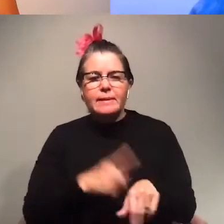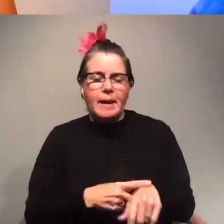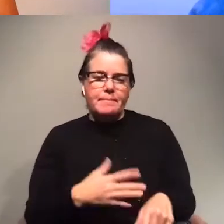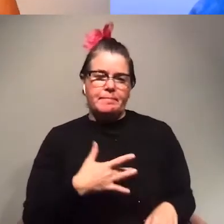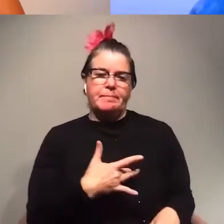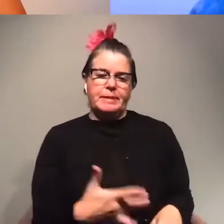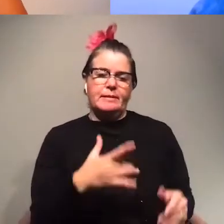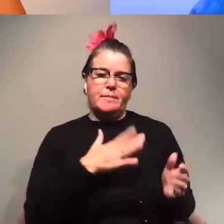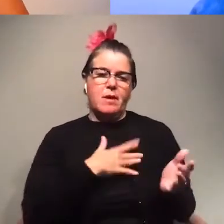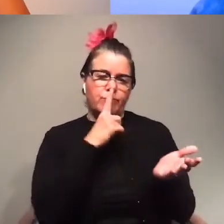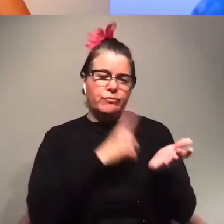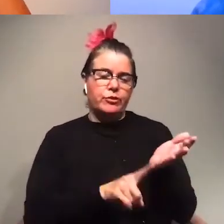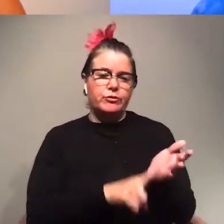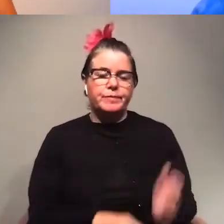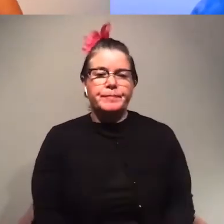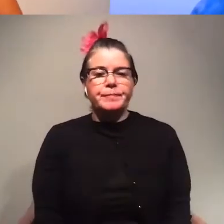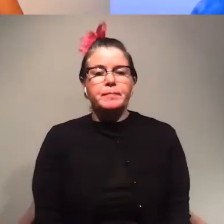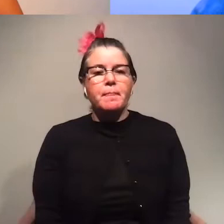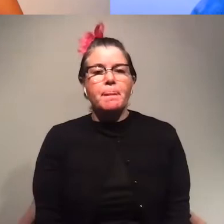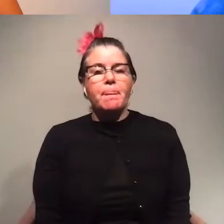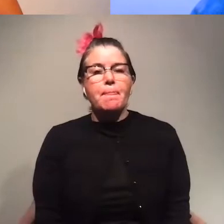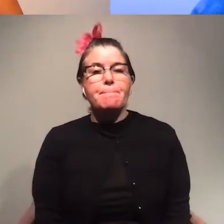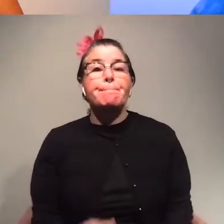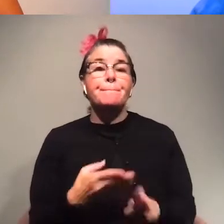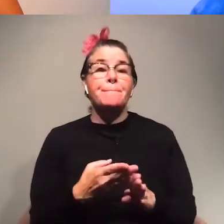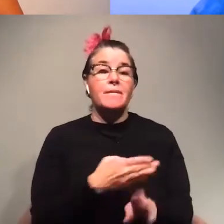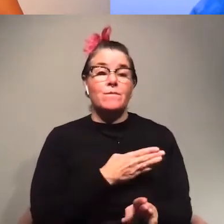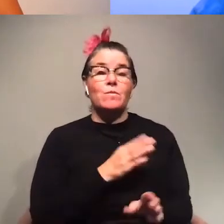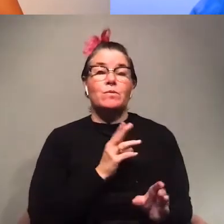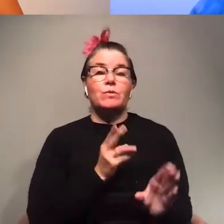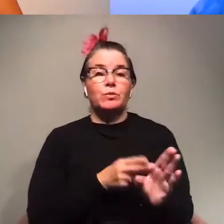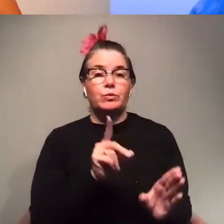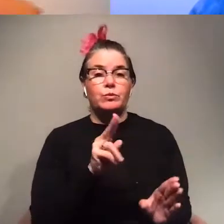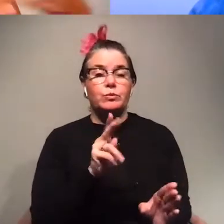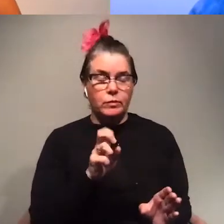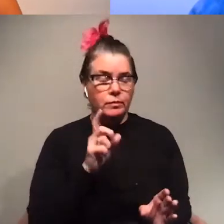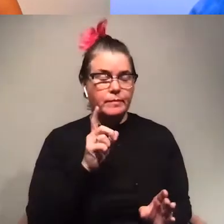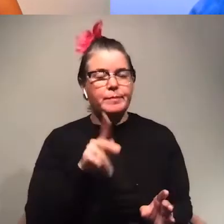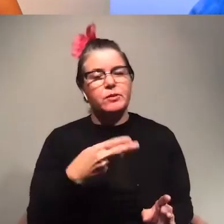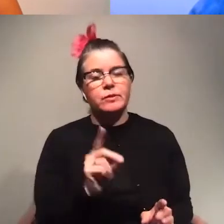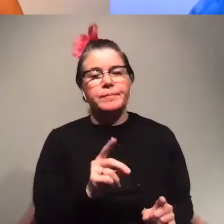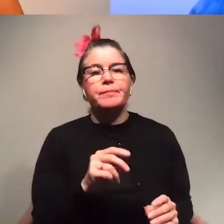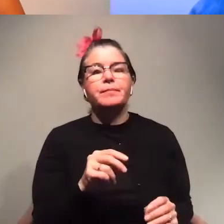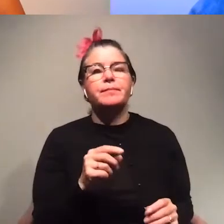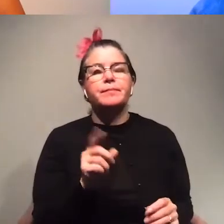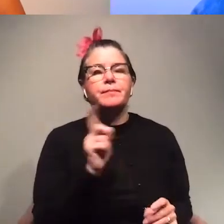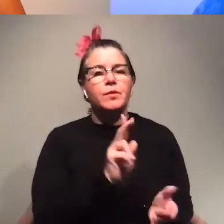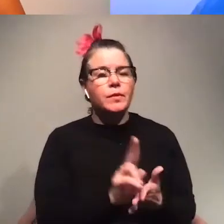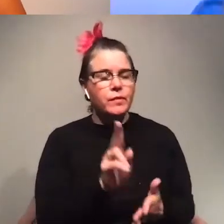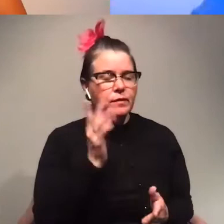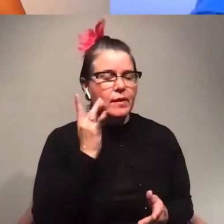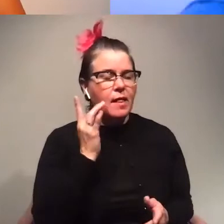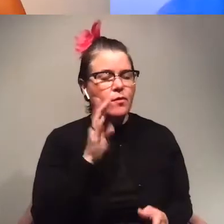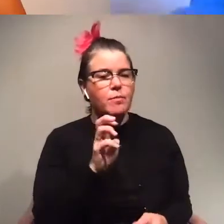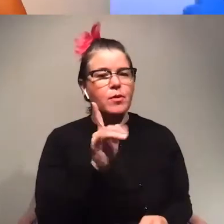for research. And then before I was at Duke for my PhD, I was at the University of California, Berkeley, doing